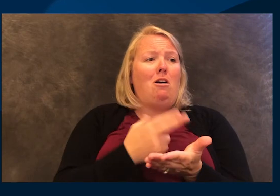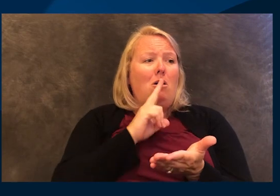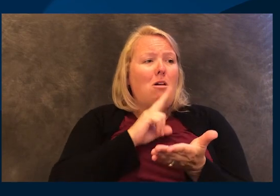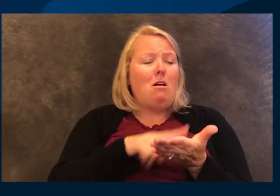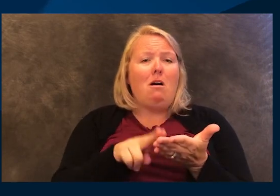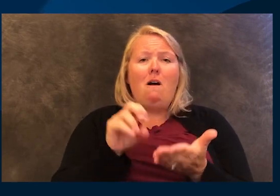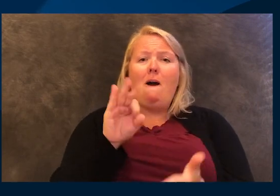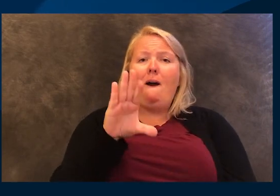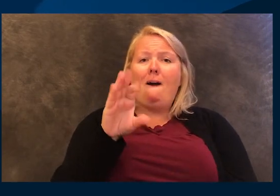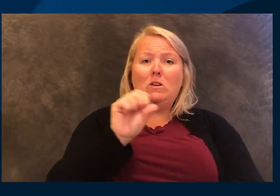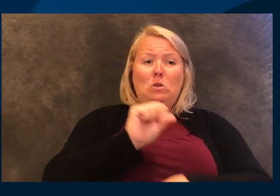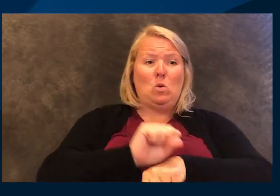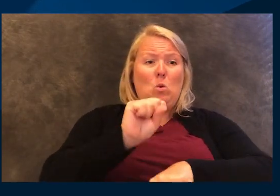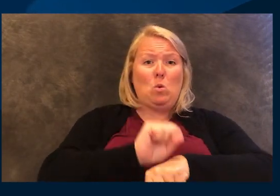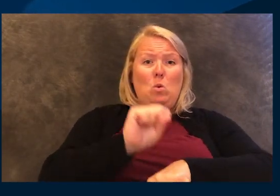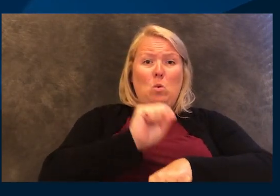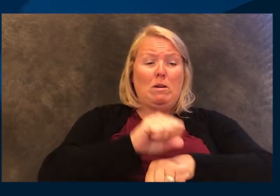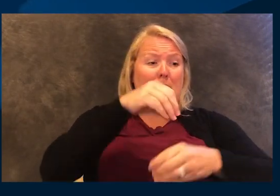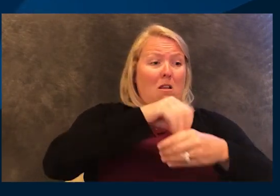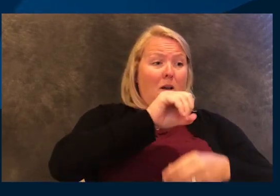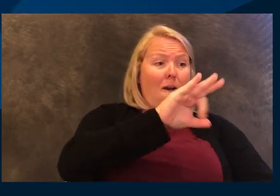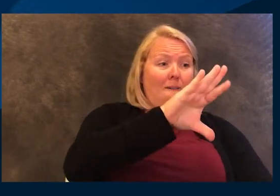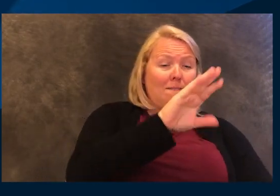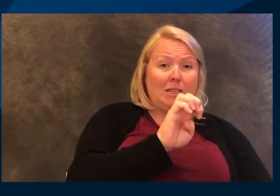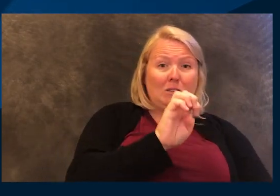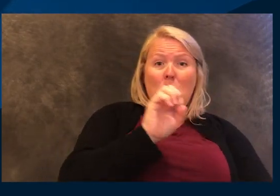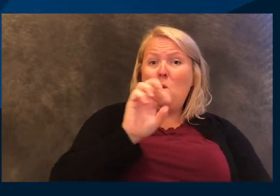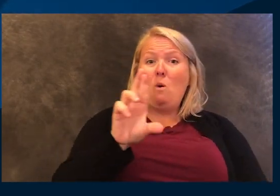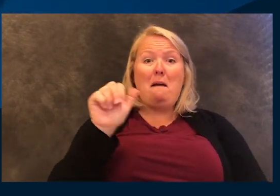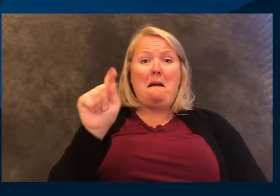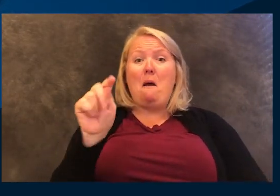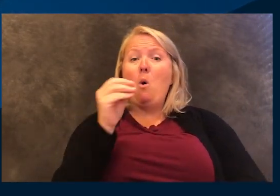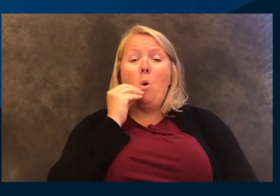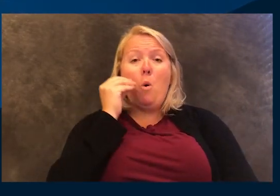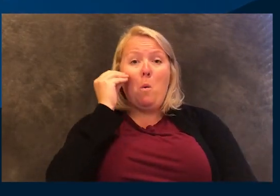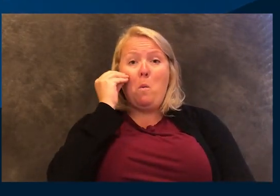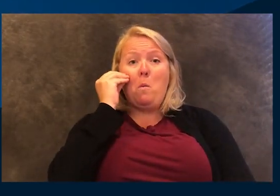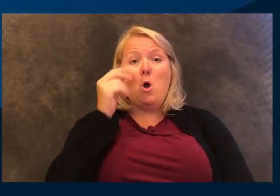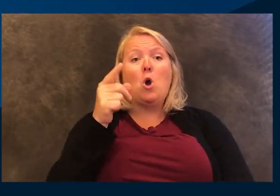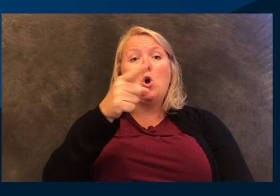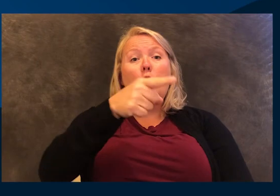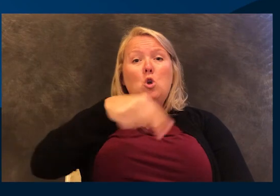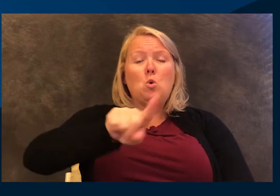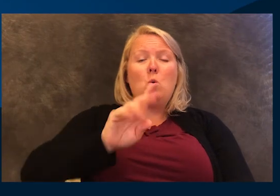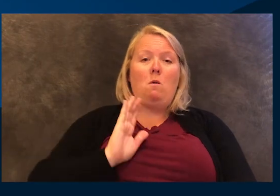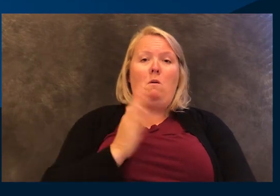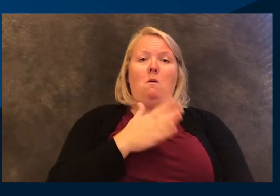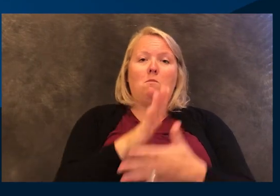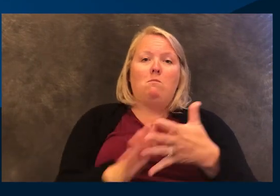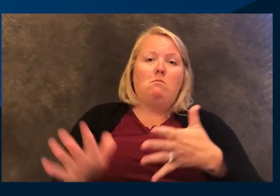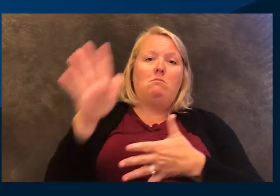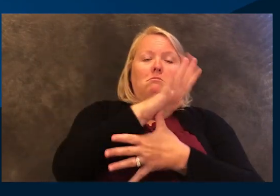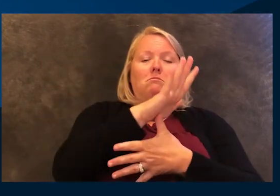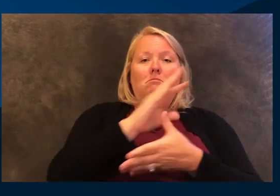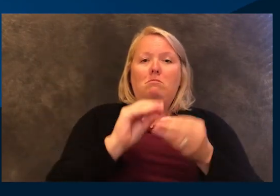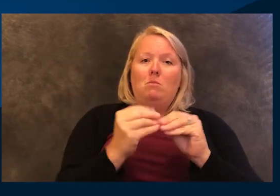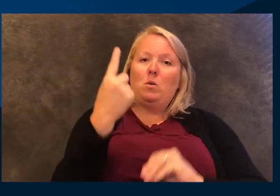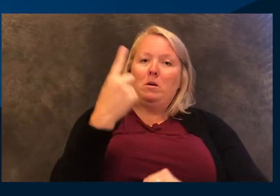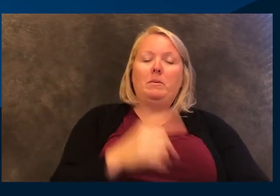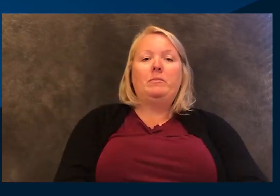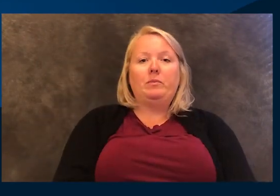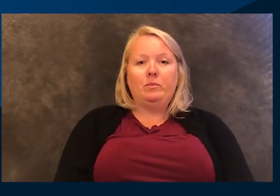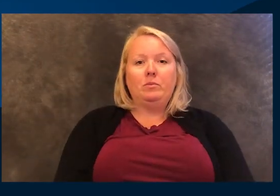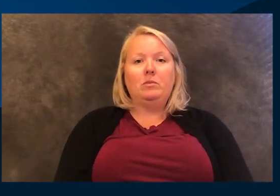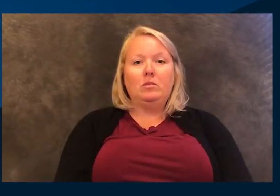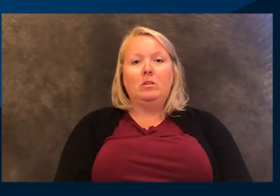who work on the Hill, in your offices, or at home, you are our priority. With regards